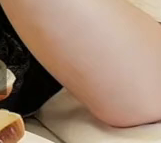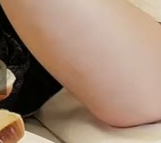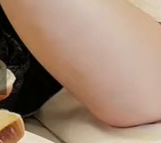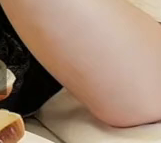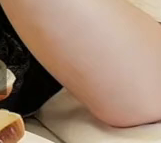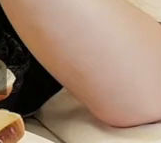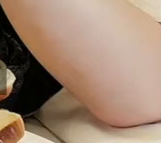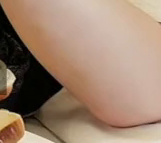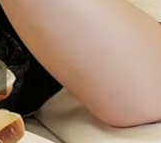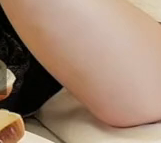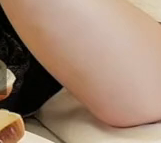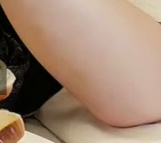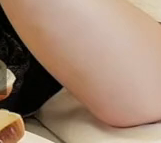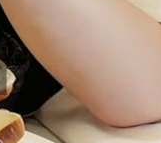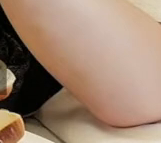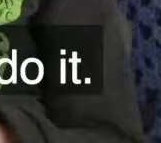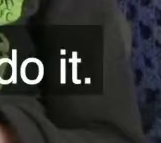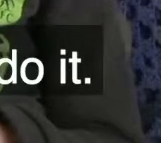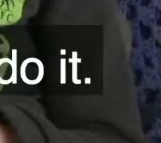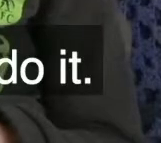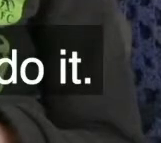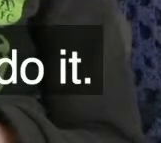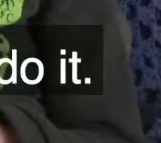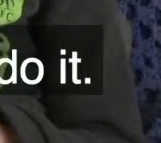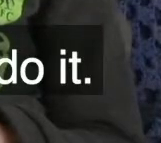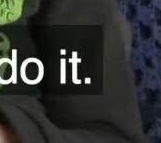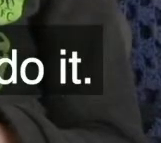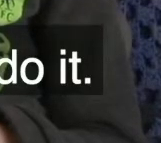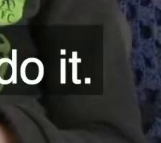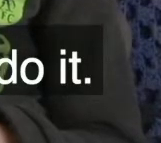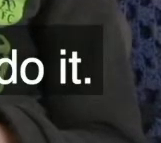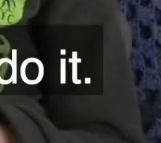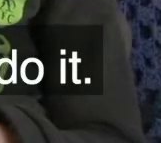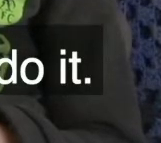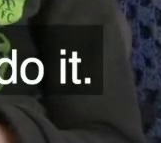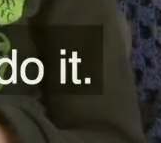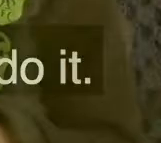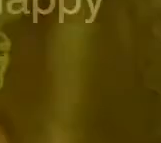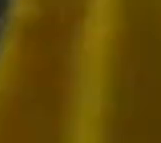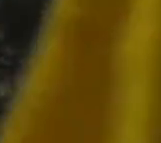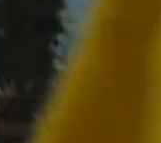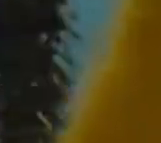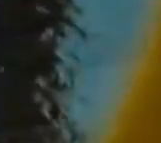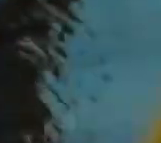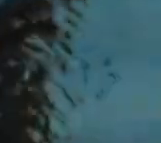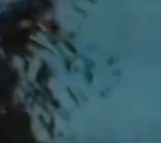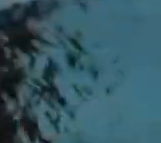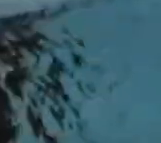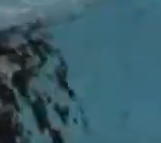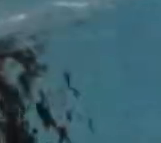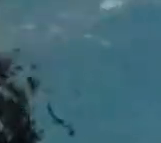life, and if sport is his way of doing things, well, that's all we'll do. We'll find a way to do it.